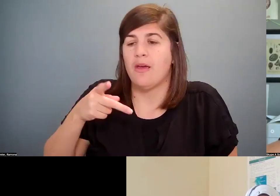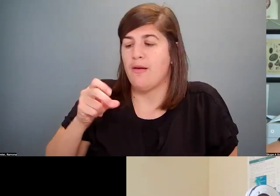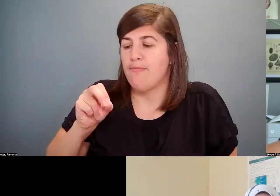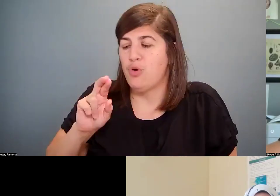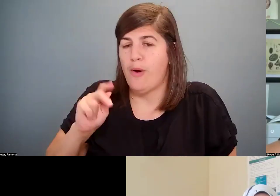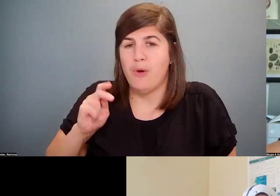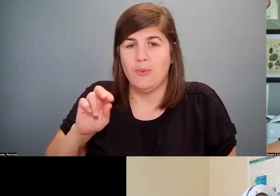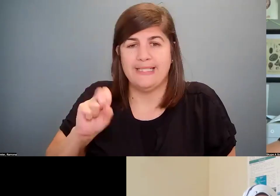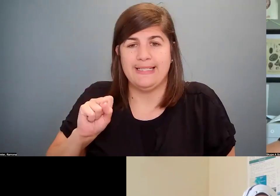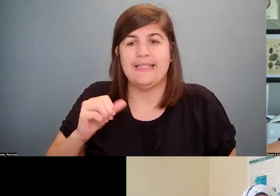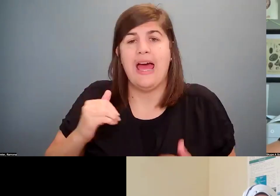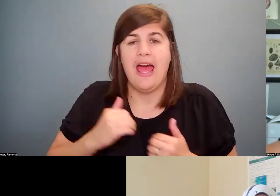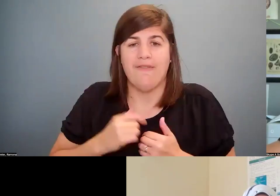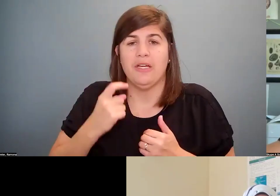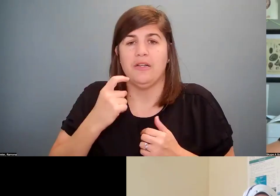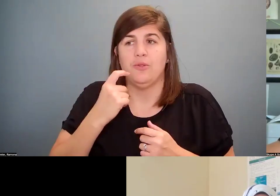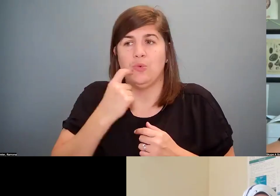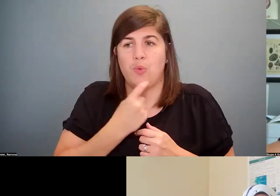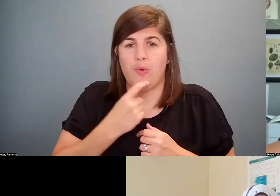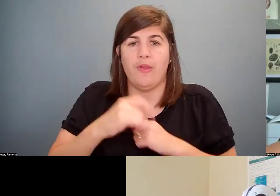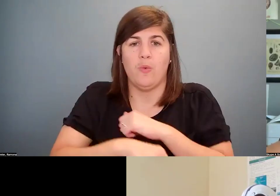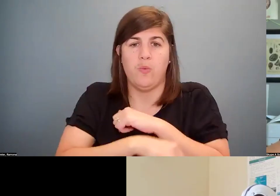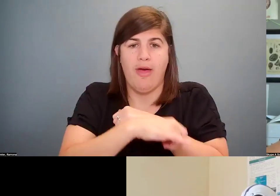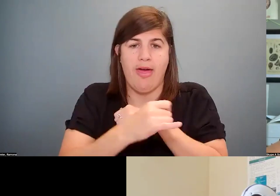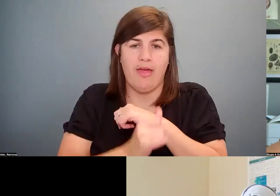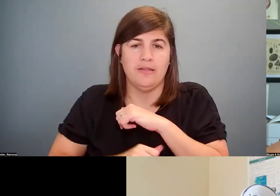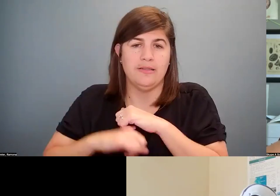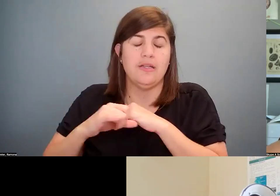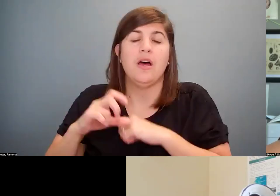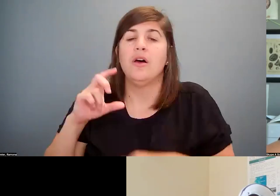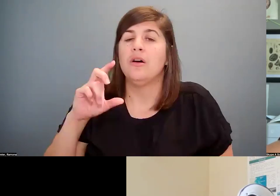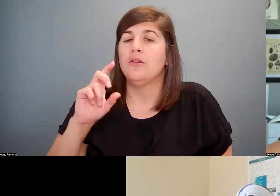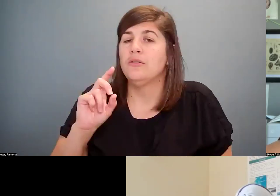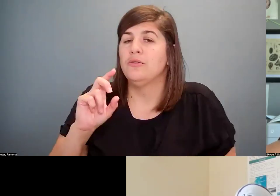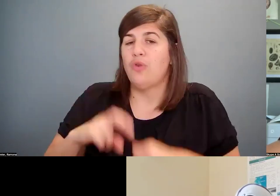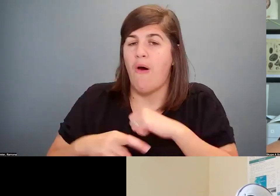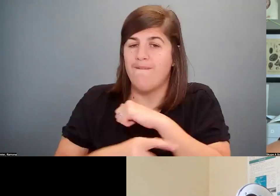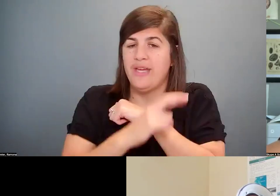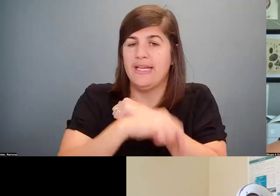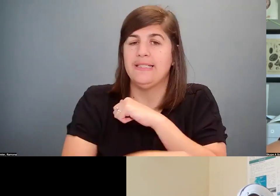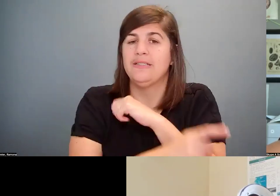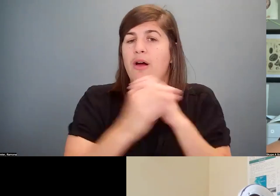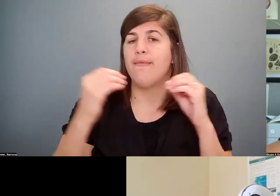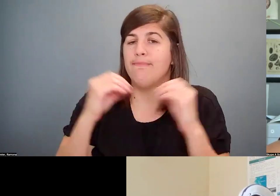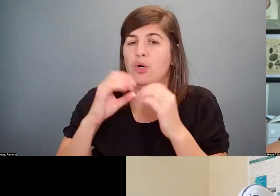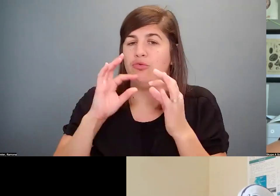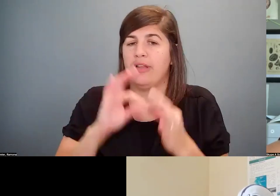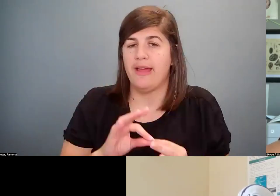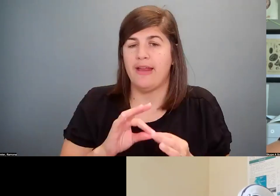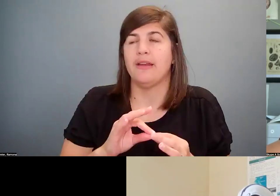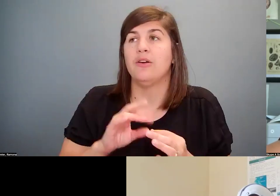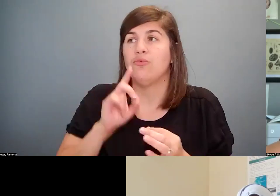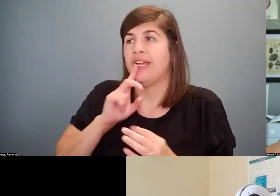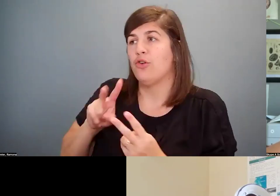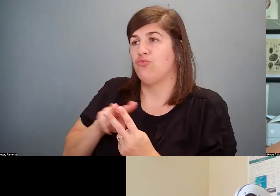and dolphins are also toothed whales. So I would say that dolphins and porpoises are more related to each other than porpoises are to